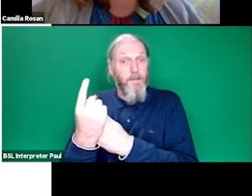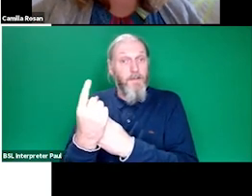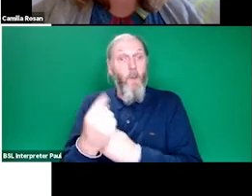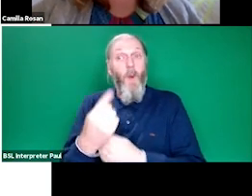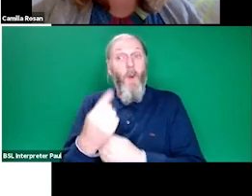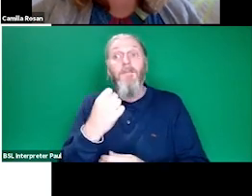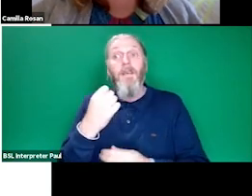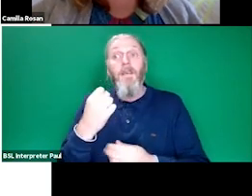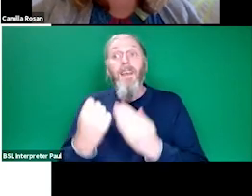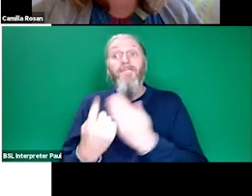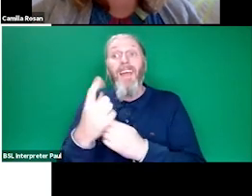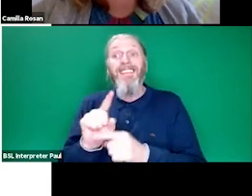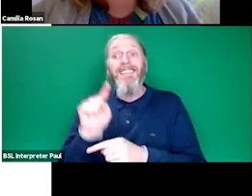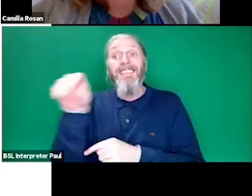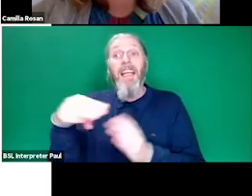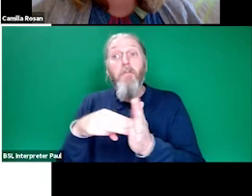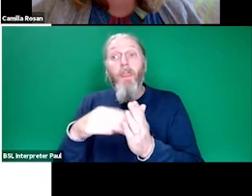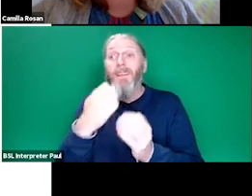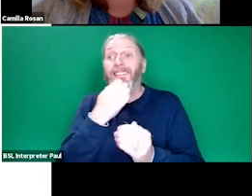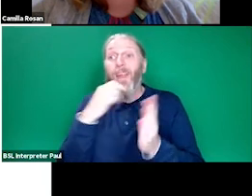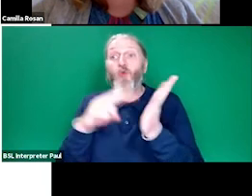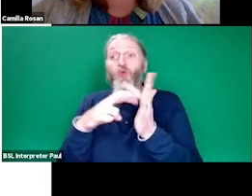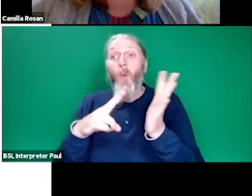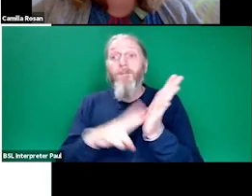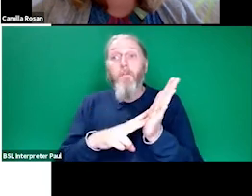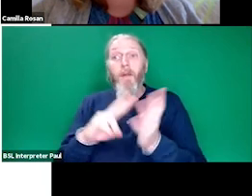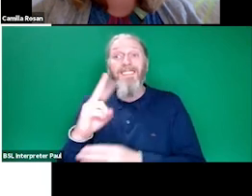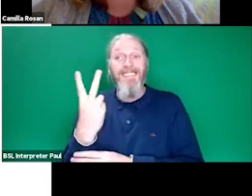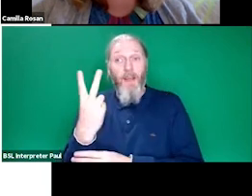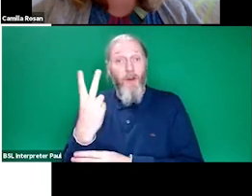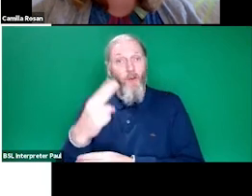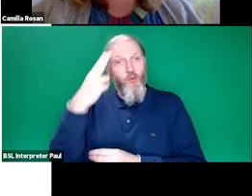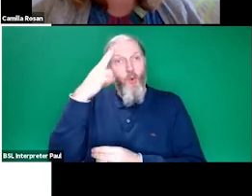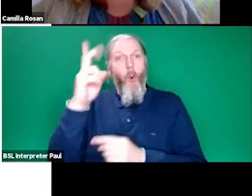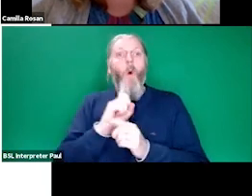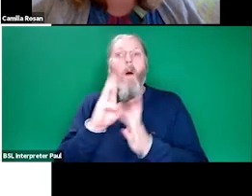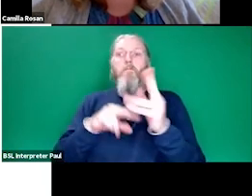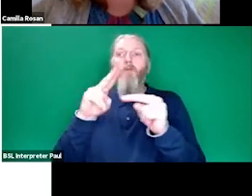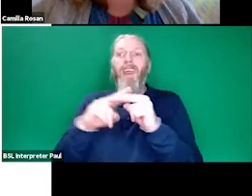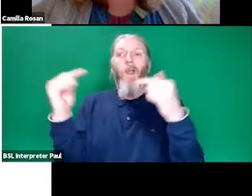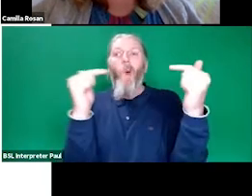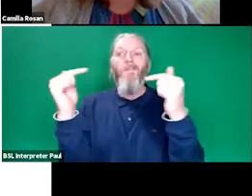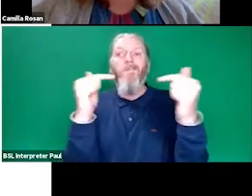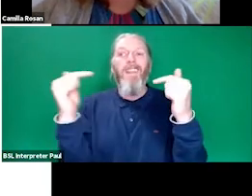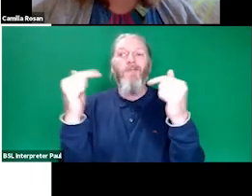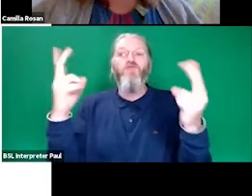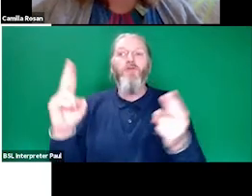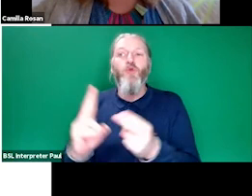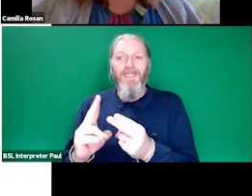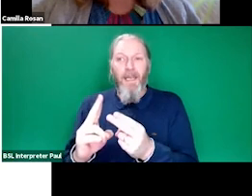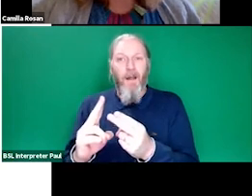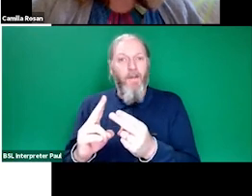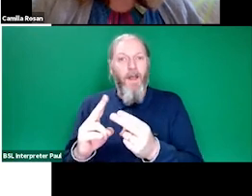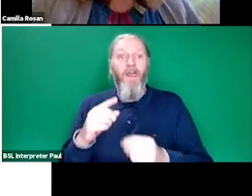up next month on the 2nd of November, which is our Reducing Parental Conflict and Family Hubs webinar. So that's really